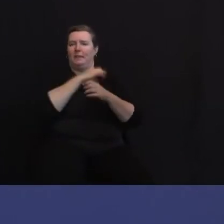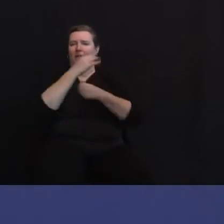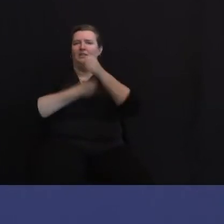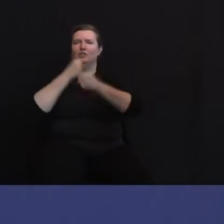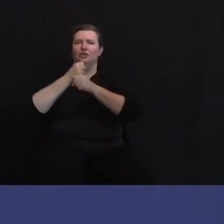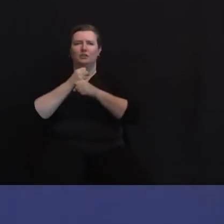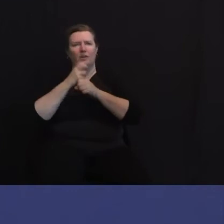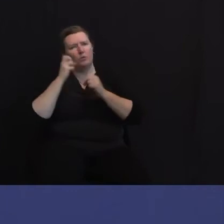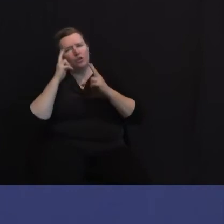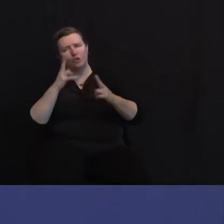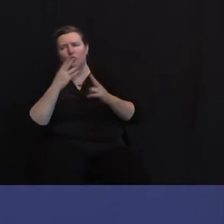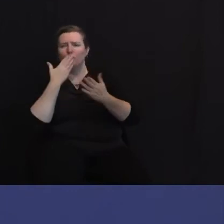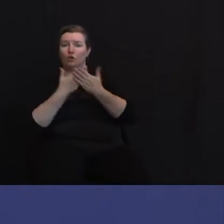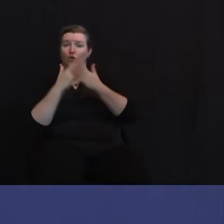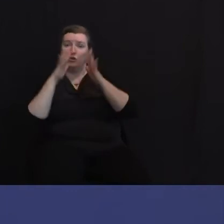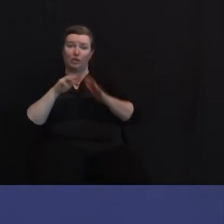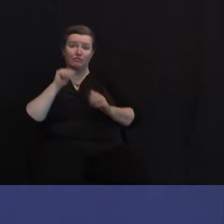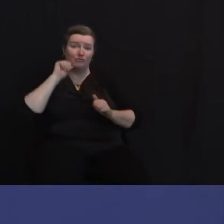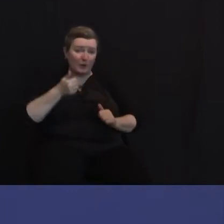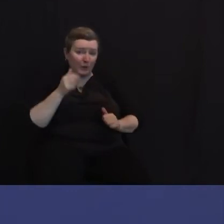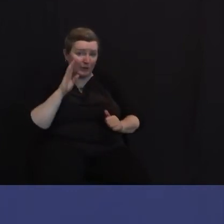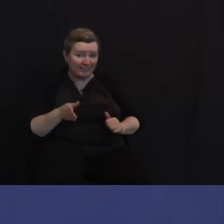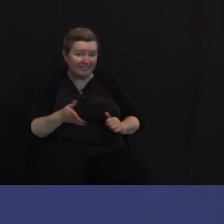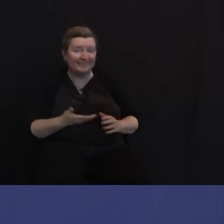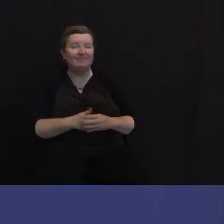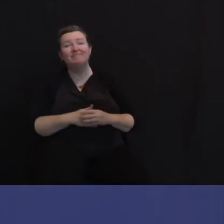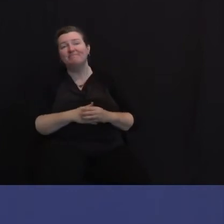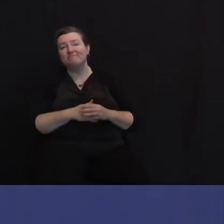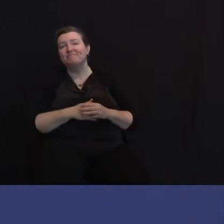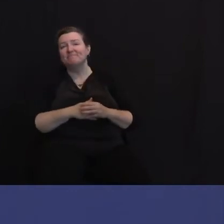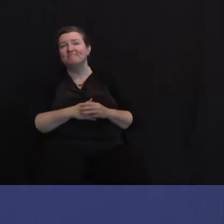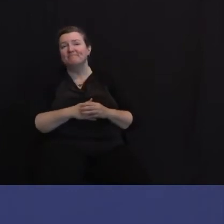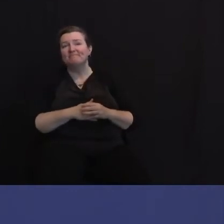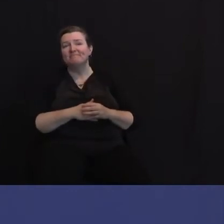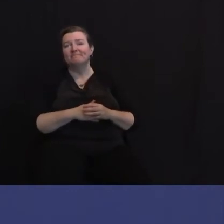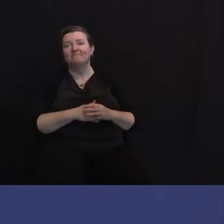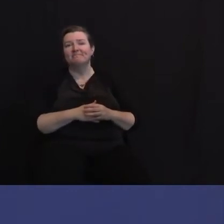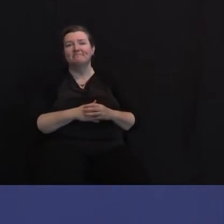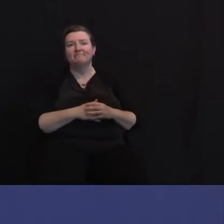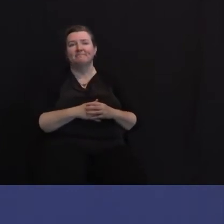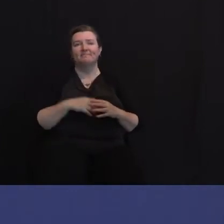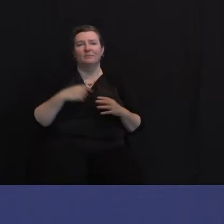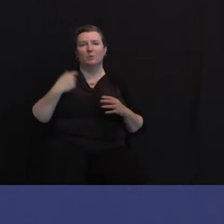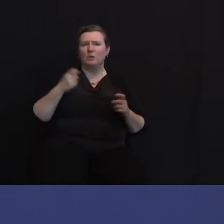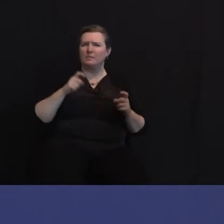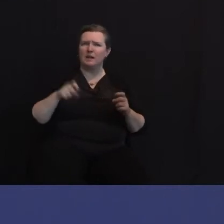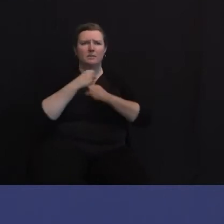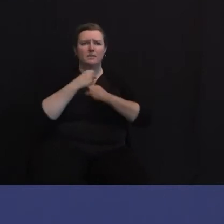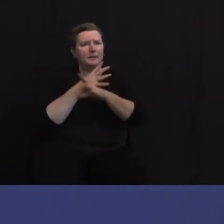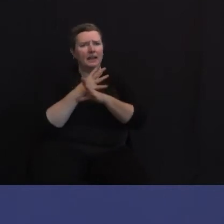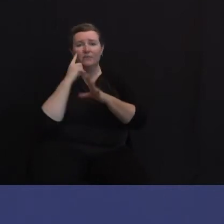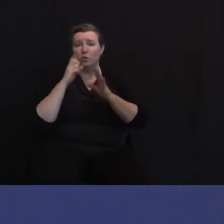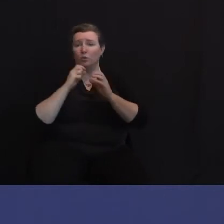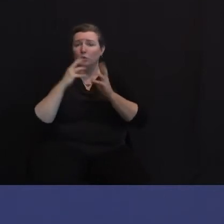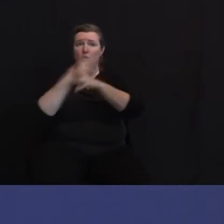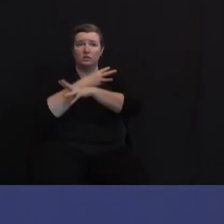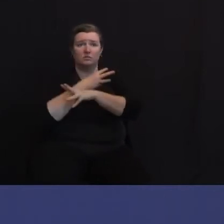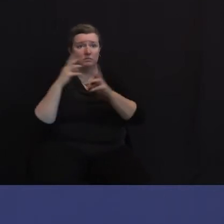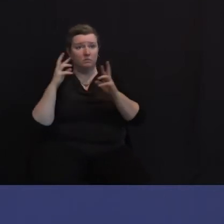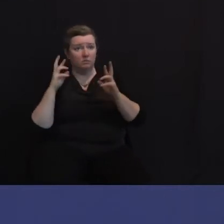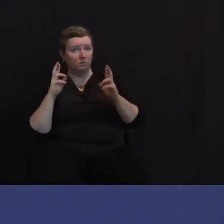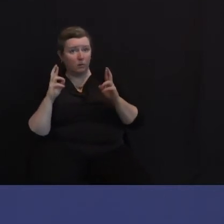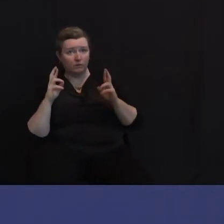but color us in the category of preparing for the worst and hoping for the best, and erring on the side